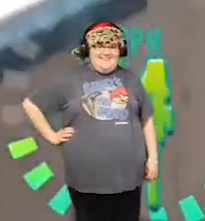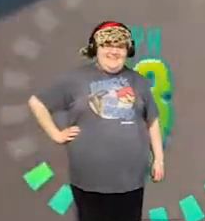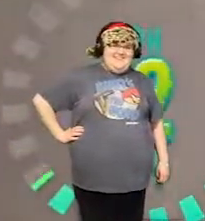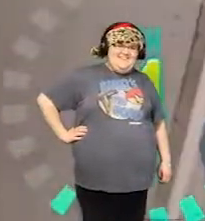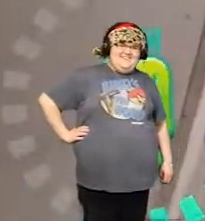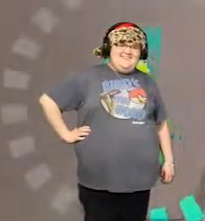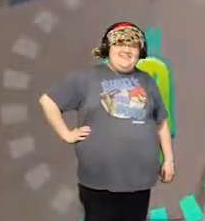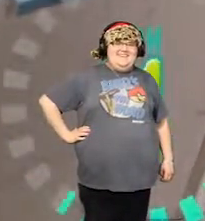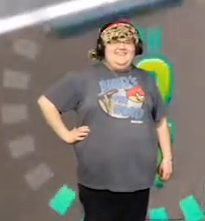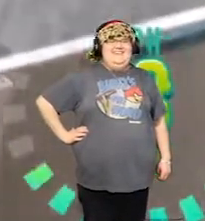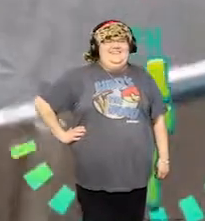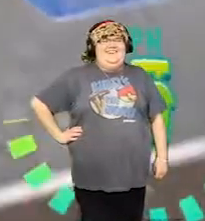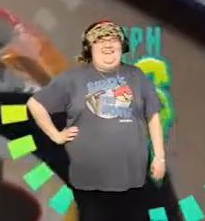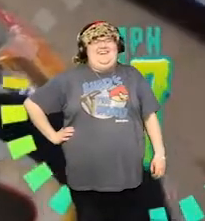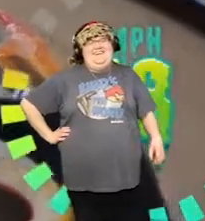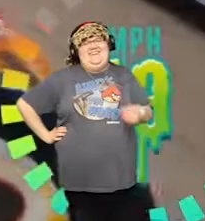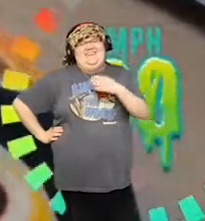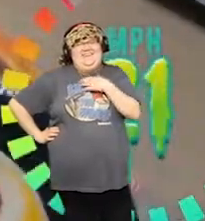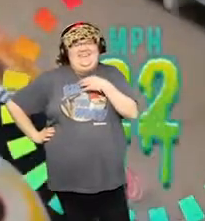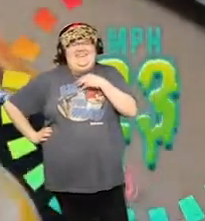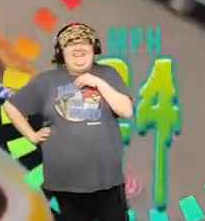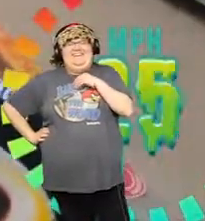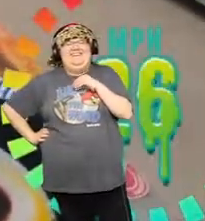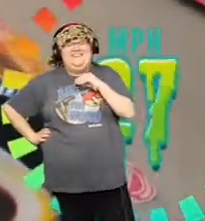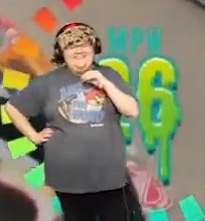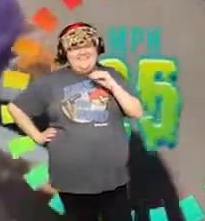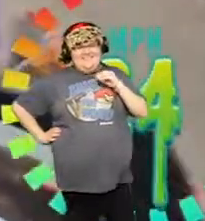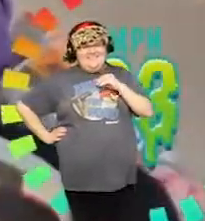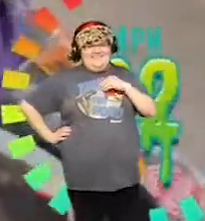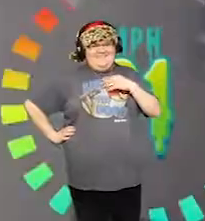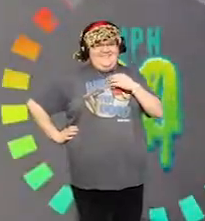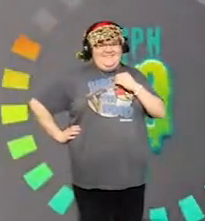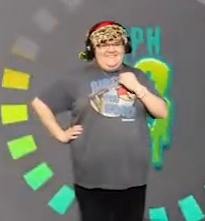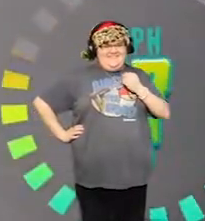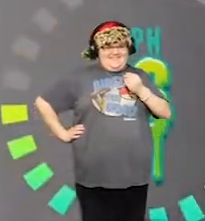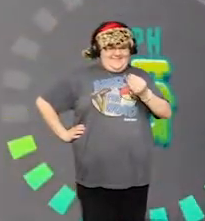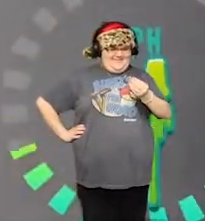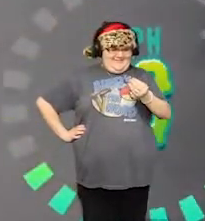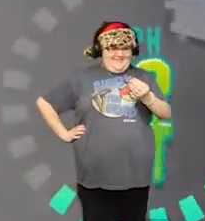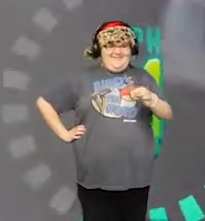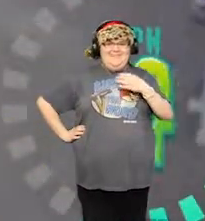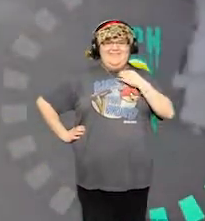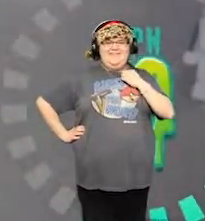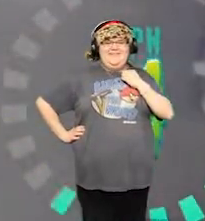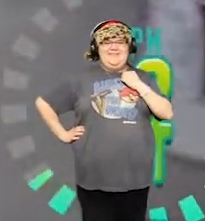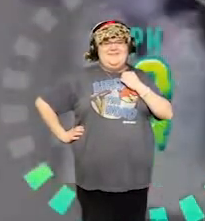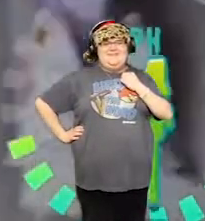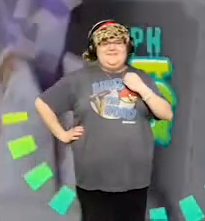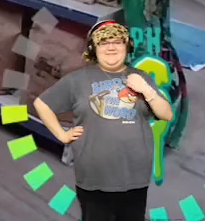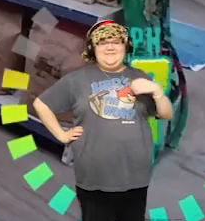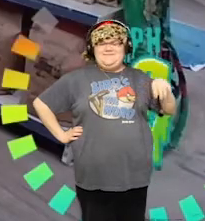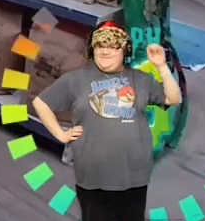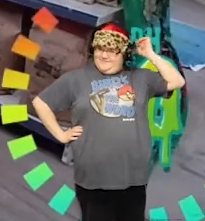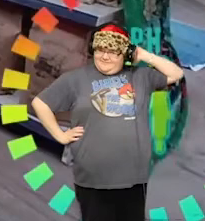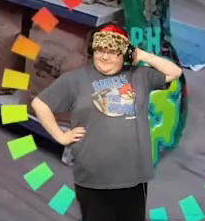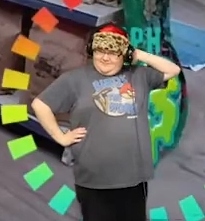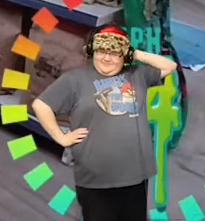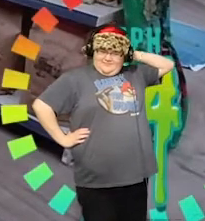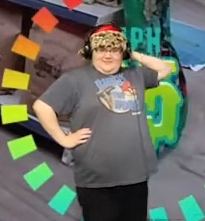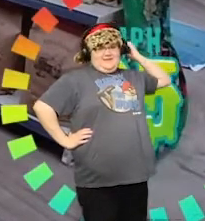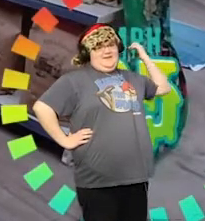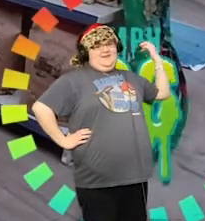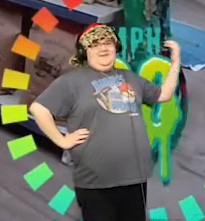shave 4 seconds off all of our times because of that beard. Bro, it's so dense when you think about it. Look at him with the drift. Inspired by Tokyo. Oh no, he's eating. Oh